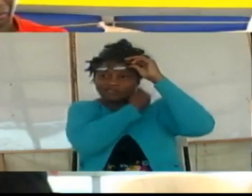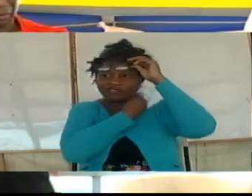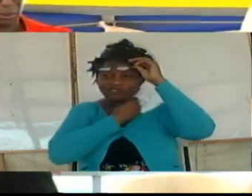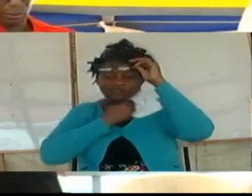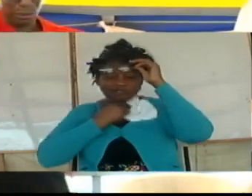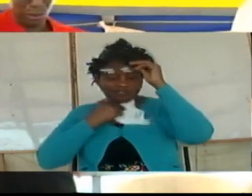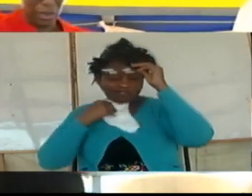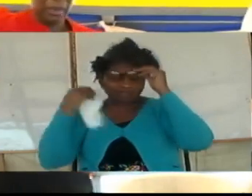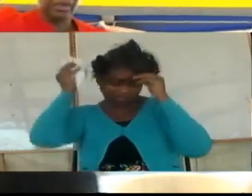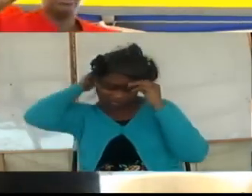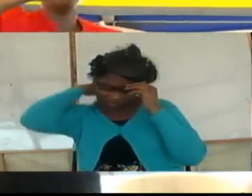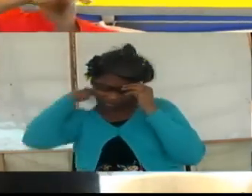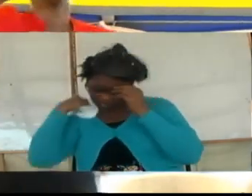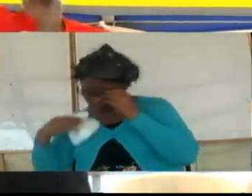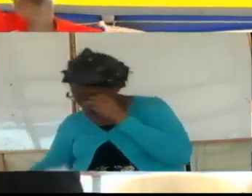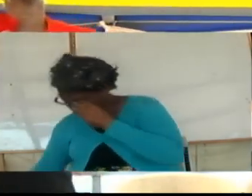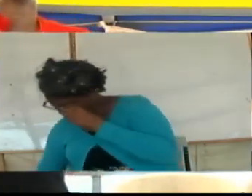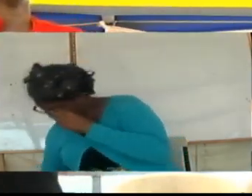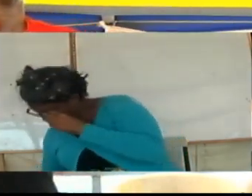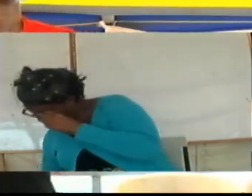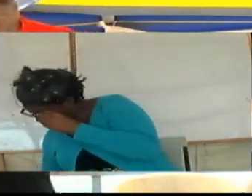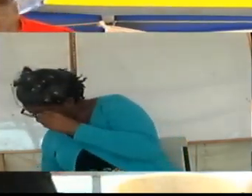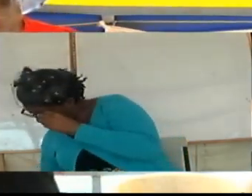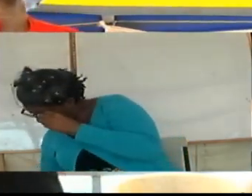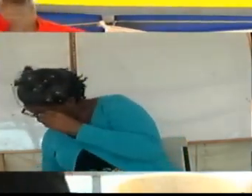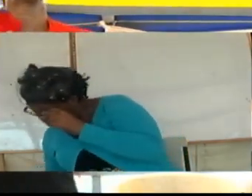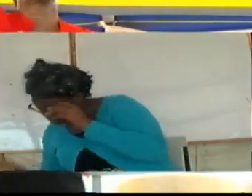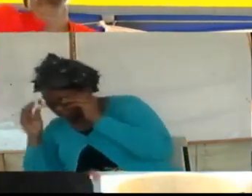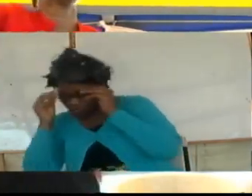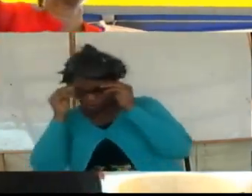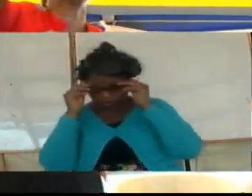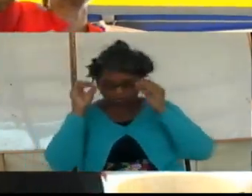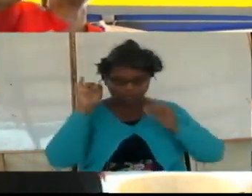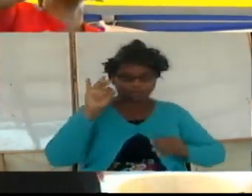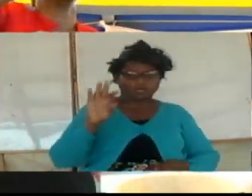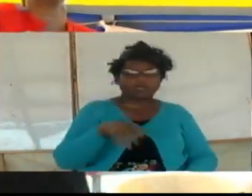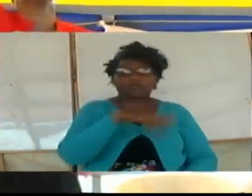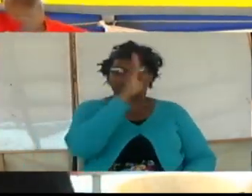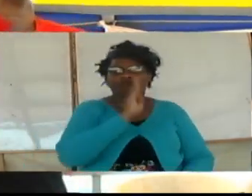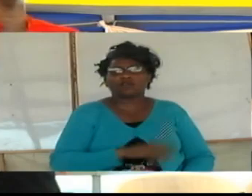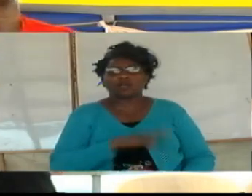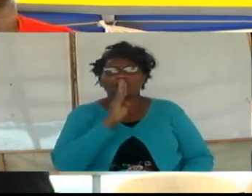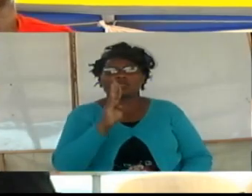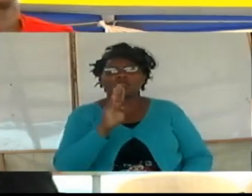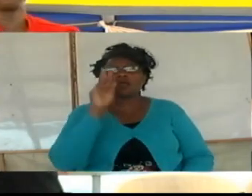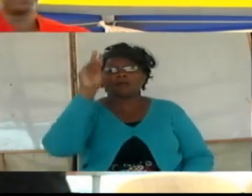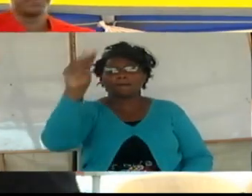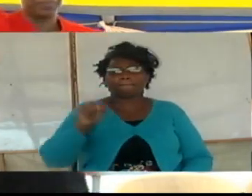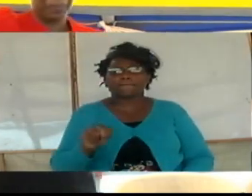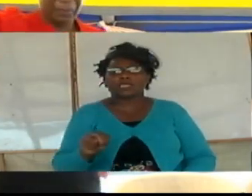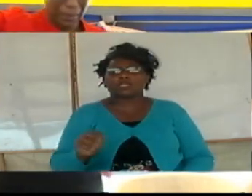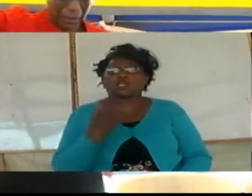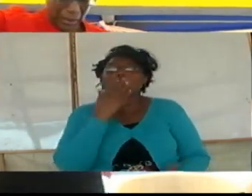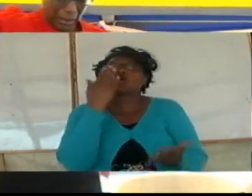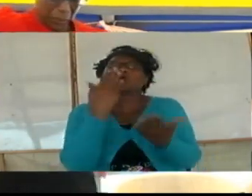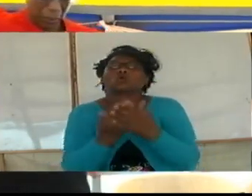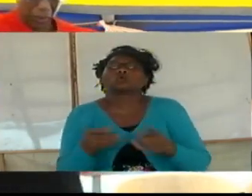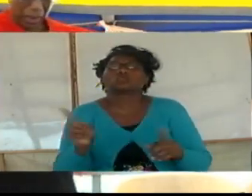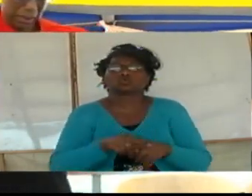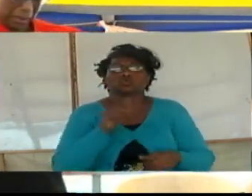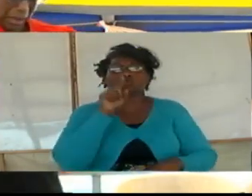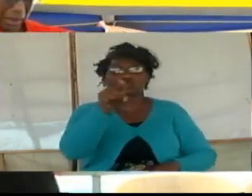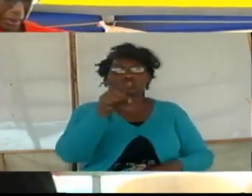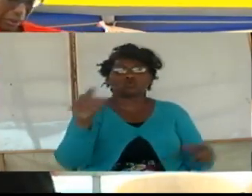been good to you. Praise him this morning. Praise God. Praise God. Praise God. Hallelujah. Hallelujah.